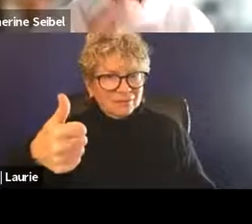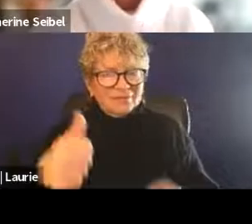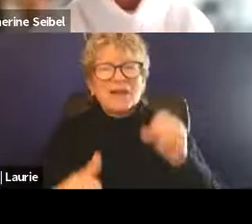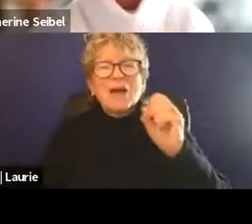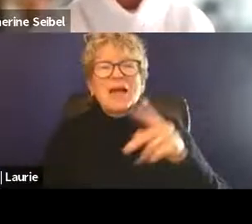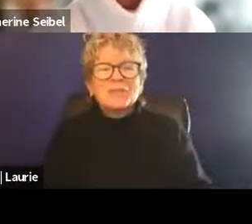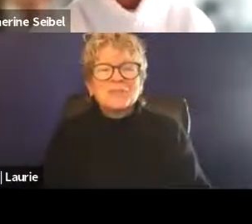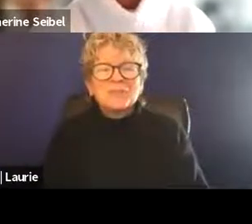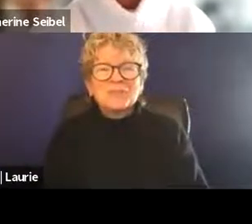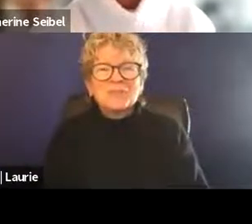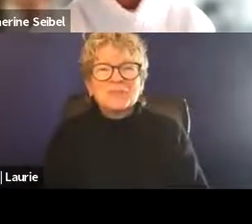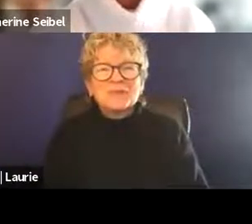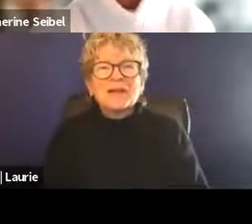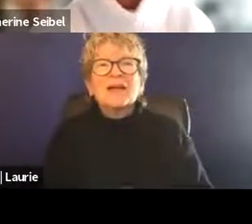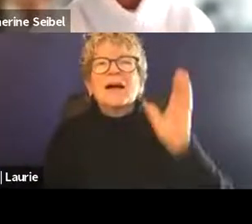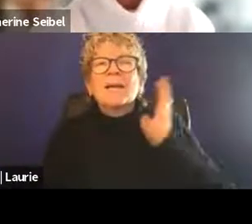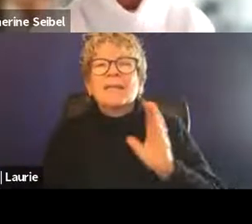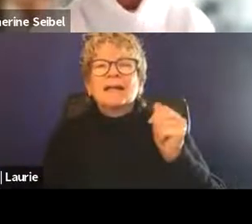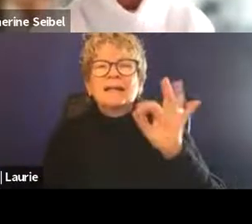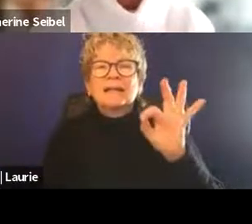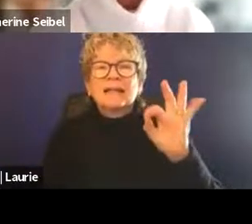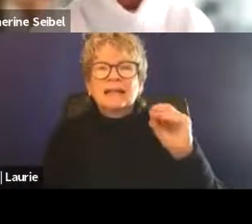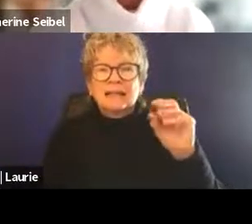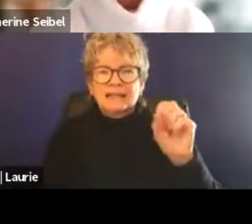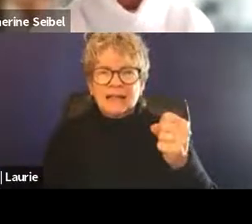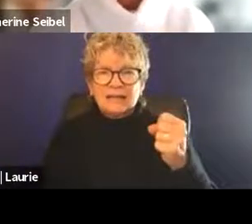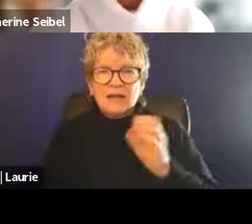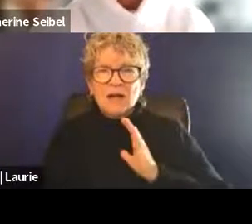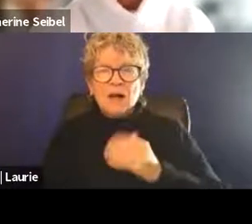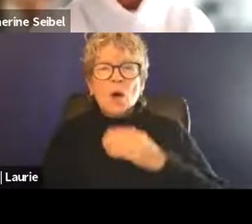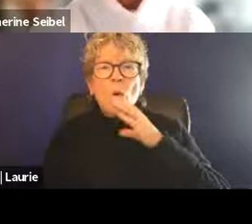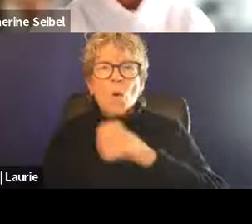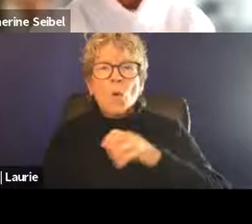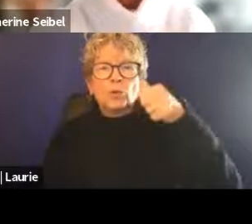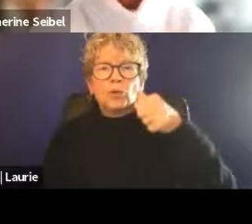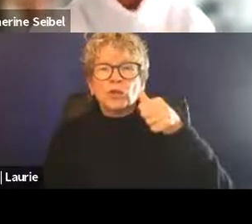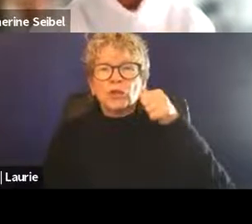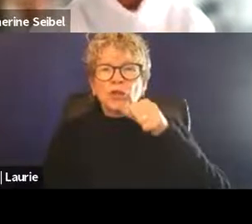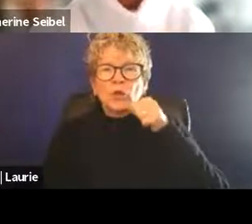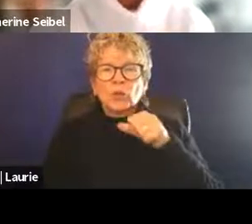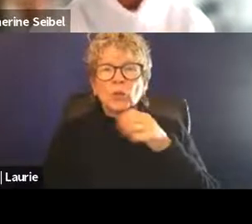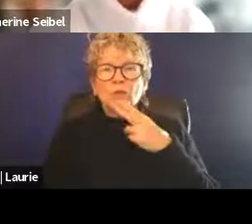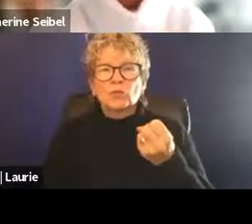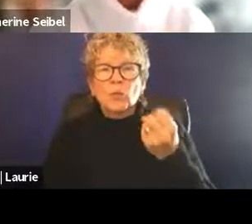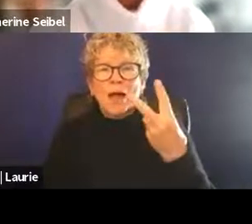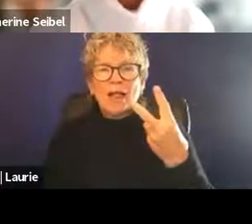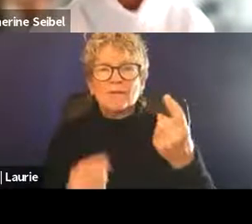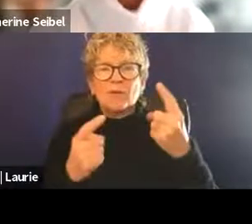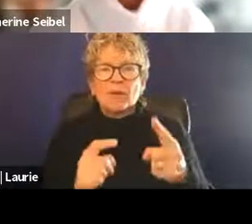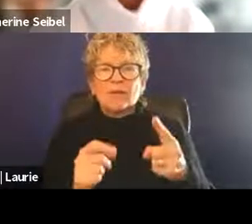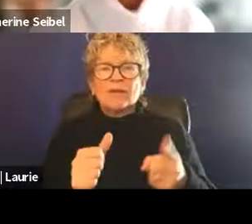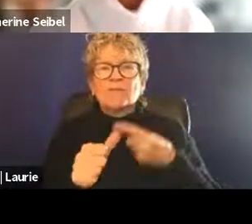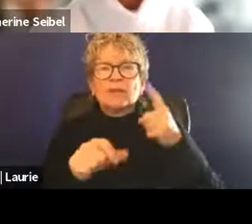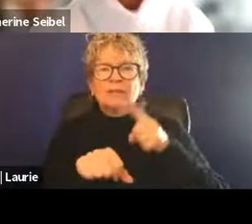Back in the 90s, our oldest girl was 12 years old when she first went to